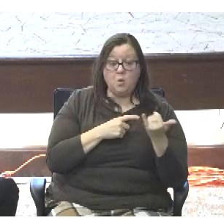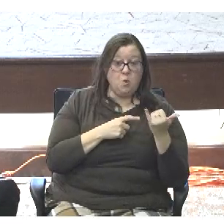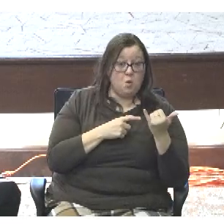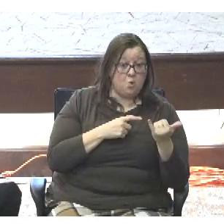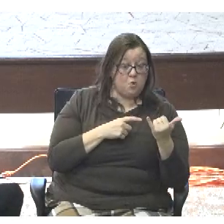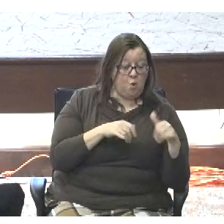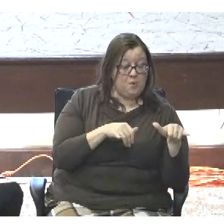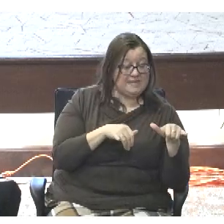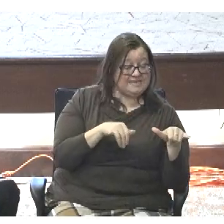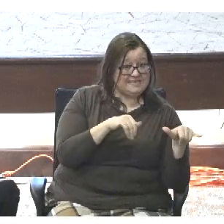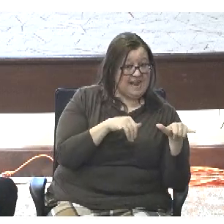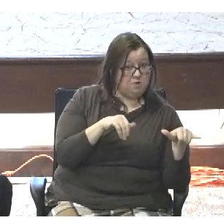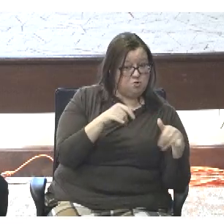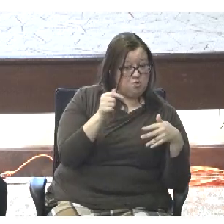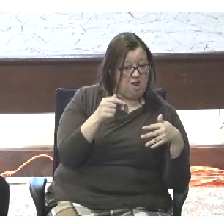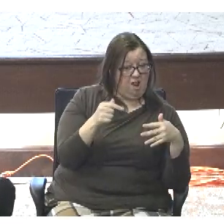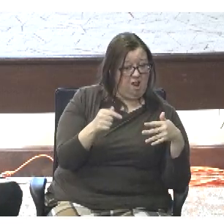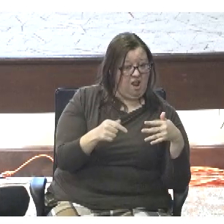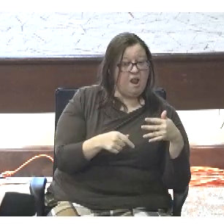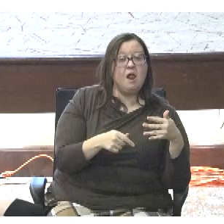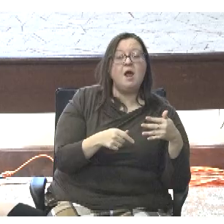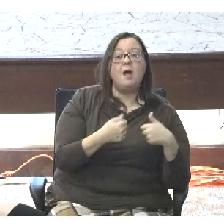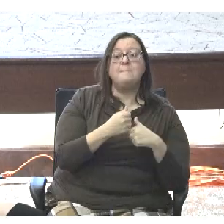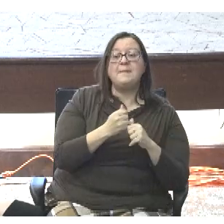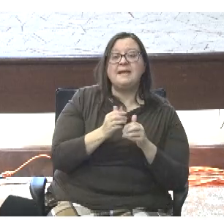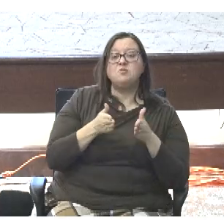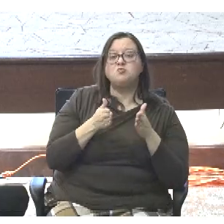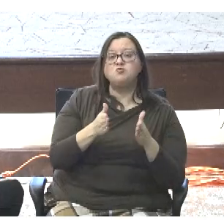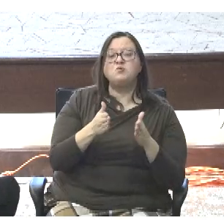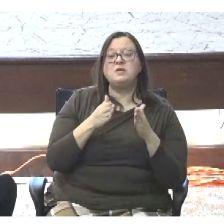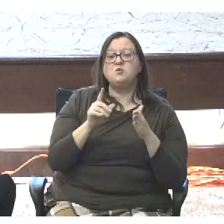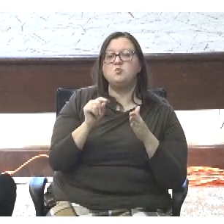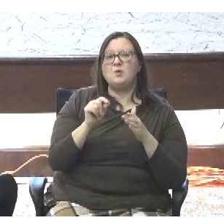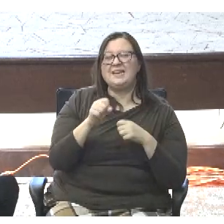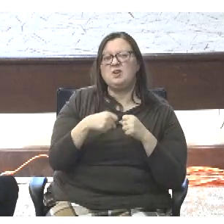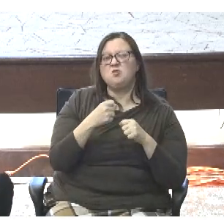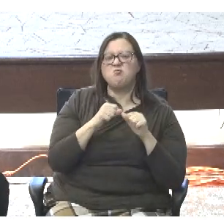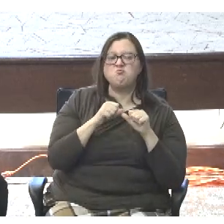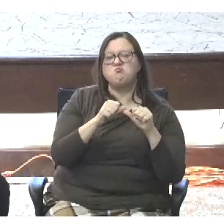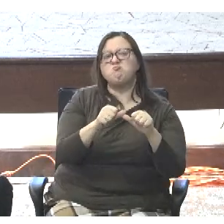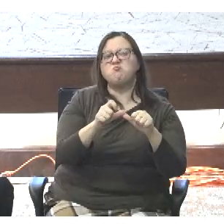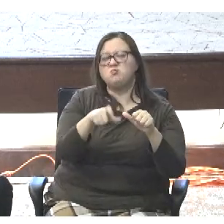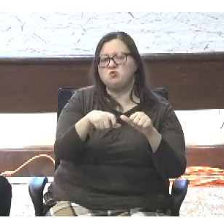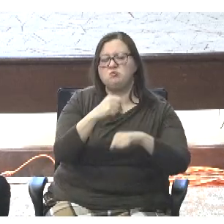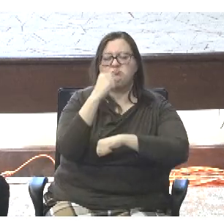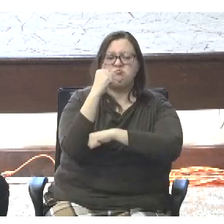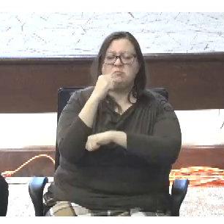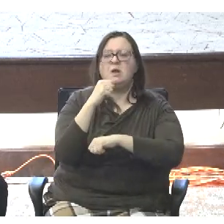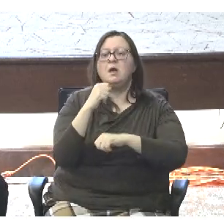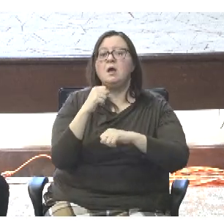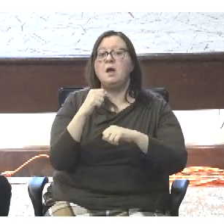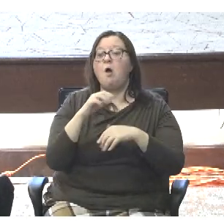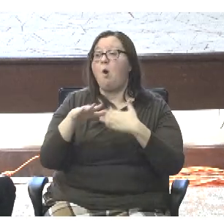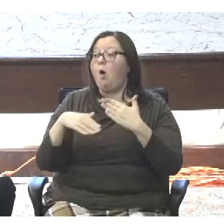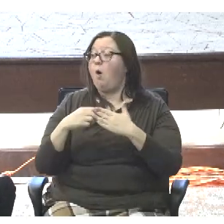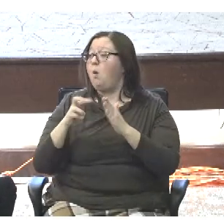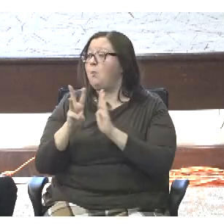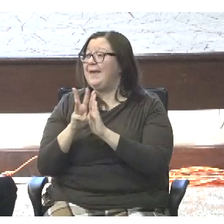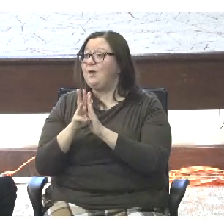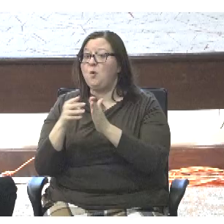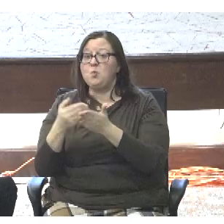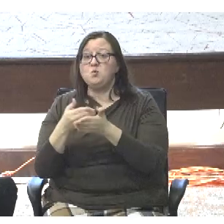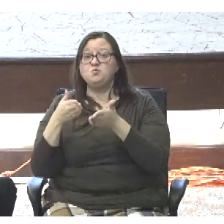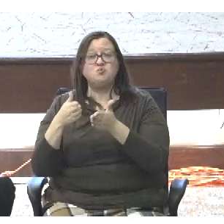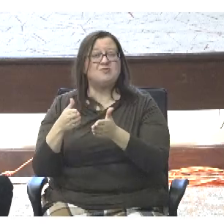current standards that produce a street that has a 20-year life, we're proposing to take all of the City of Waco's new streets